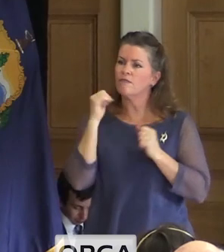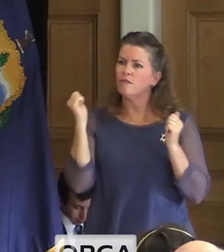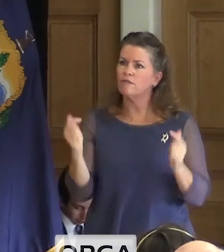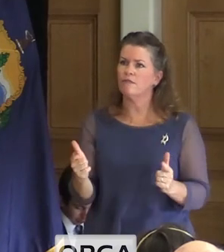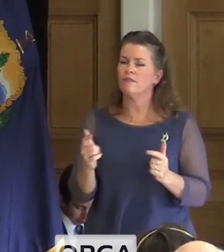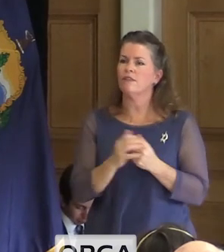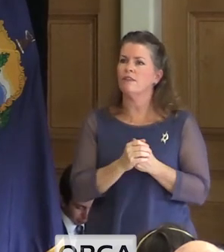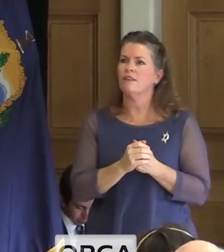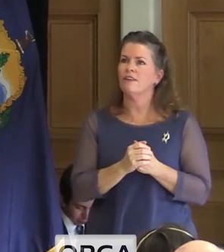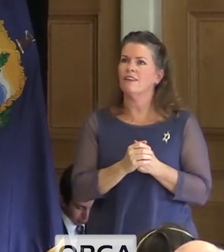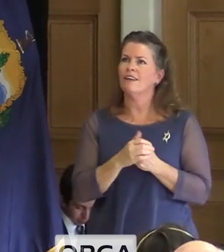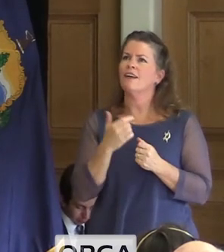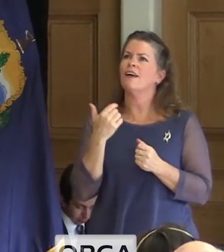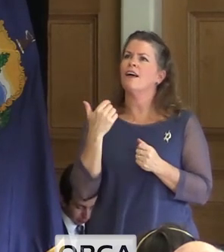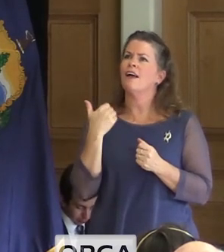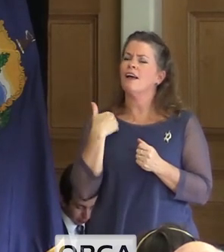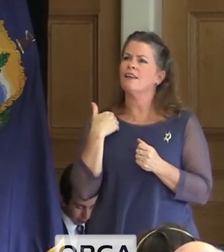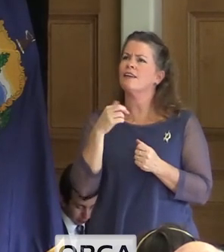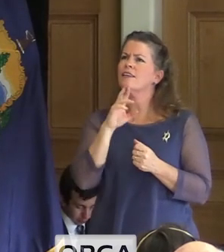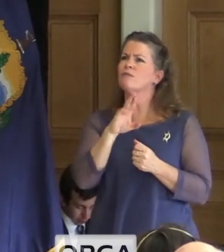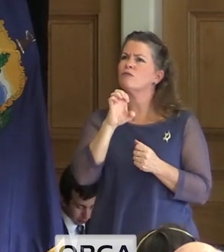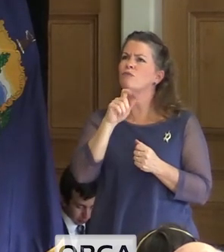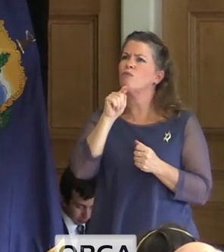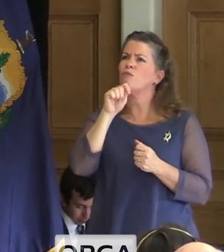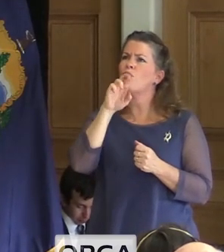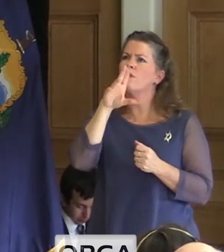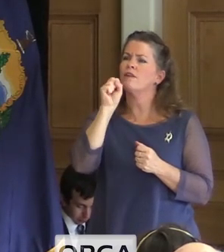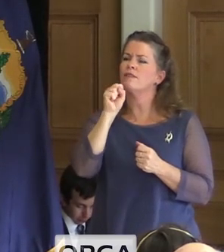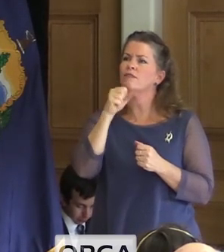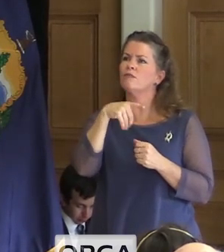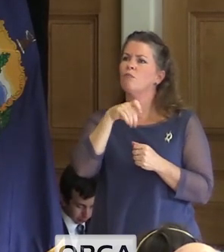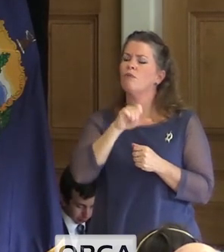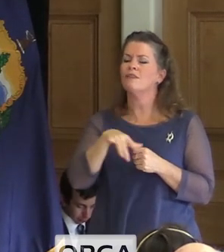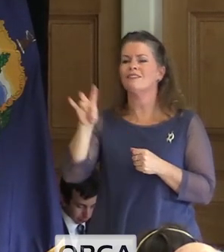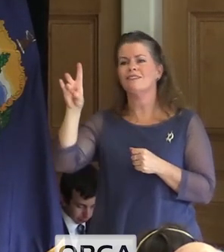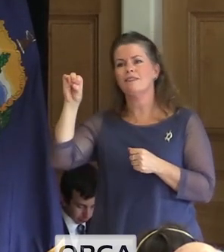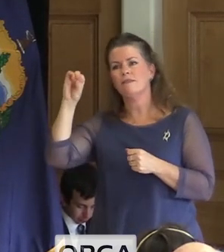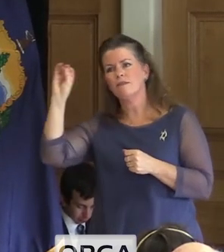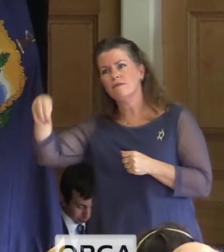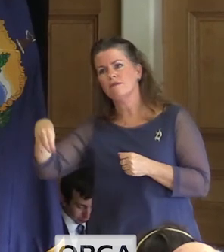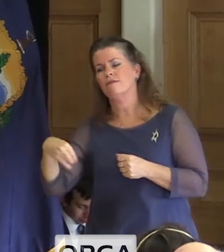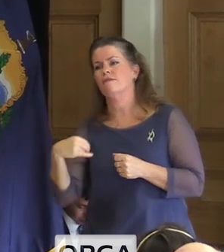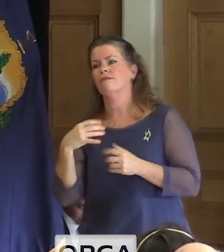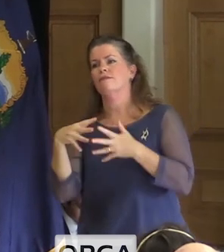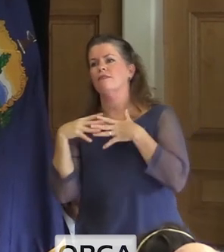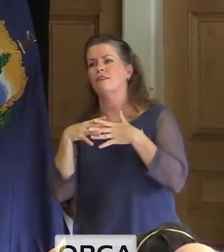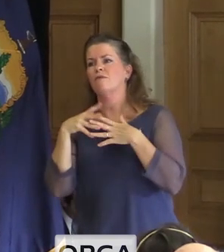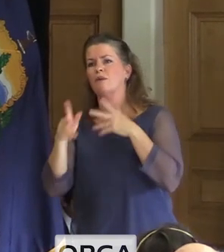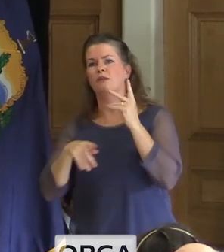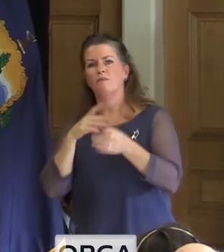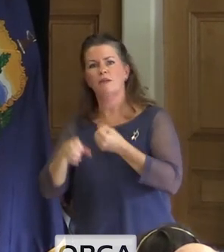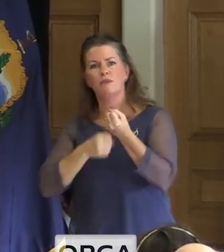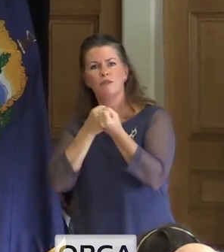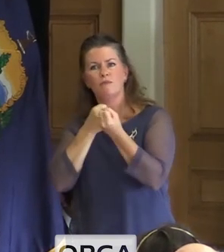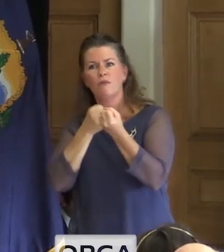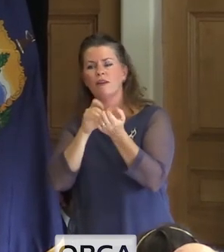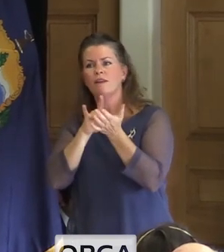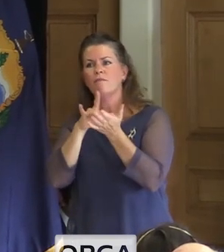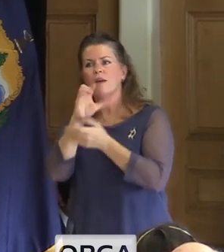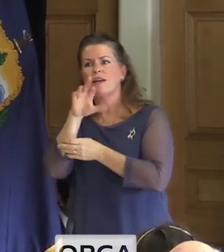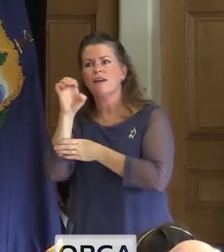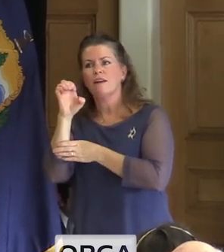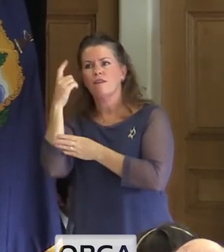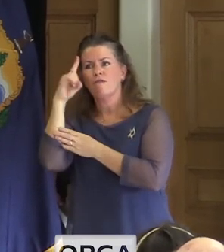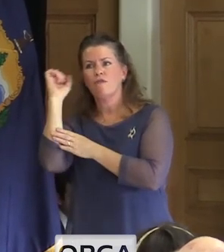had 70, Reuters poll, has 70% of the American people supporting Medicare for